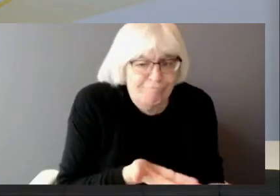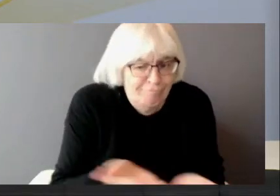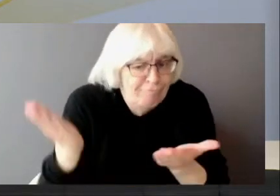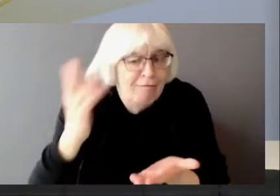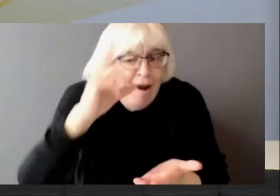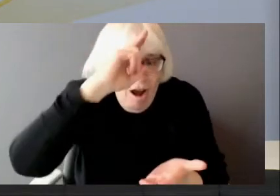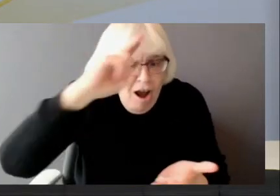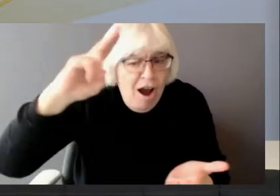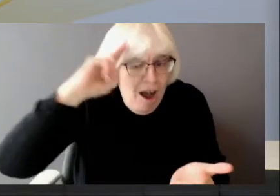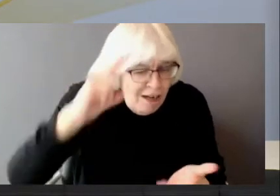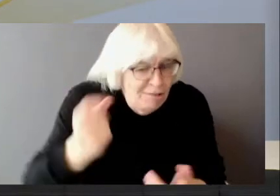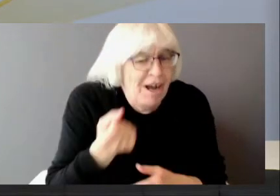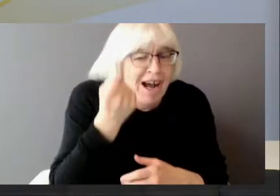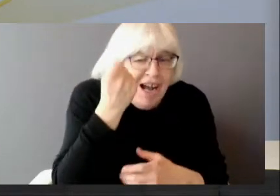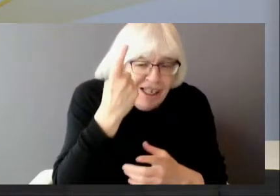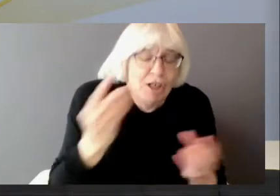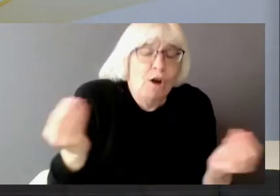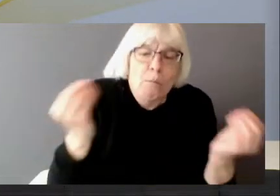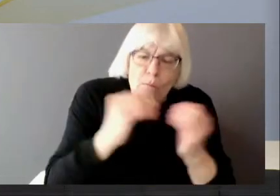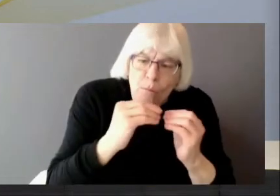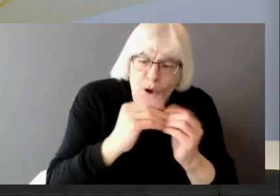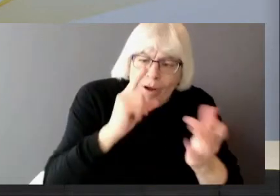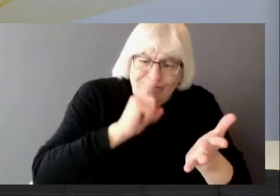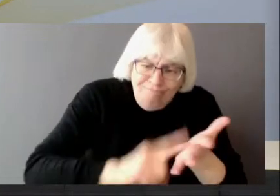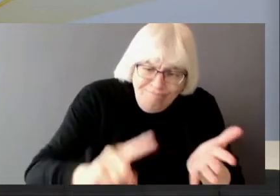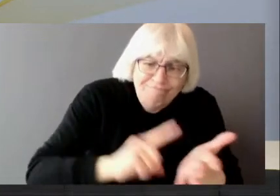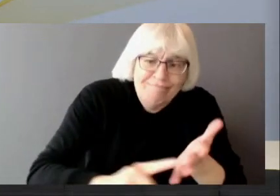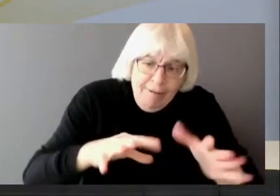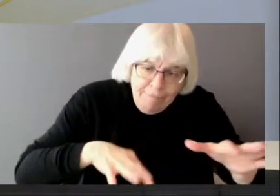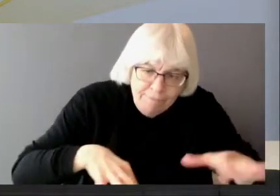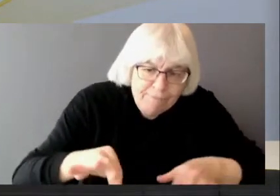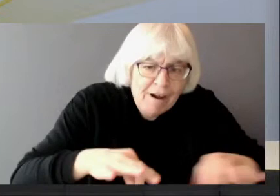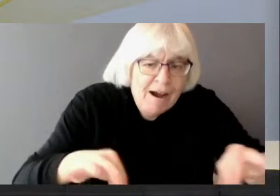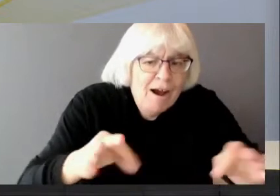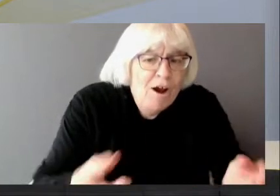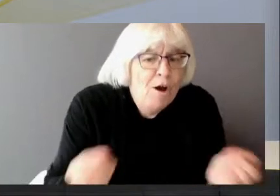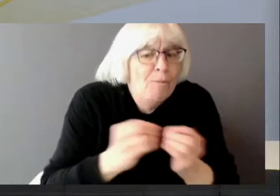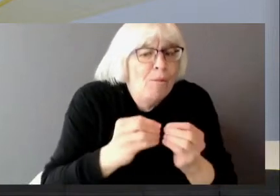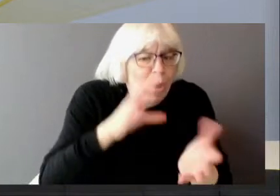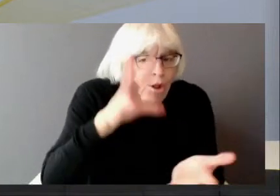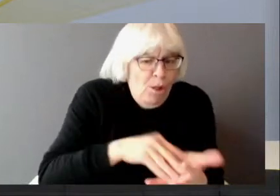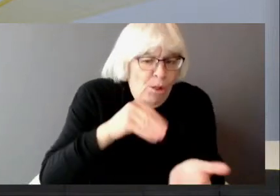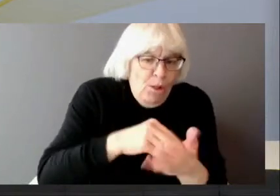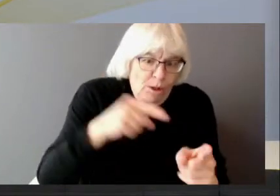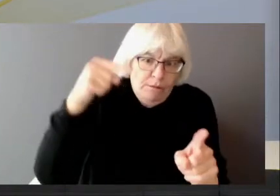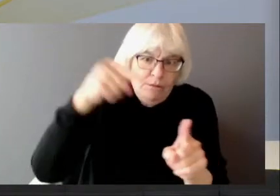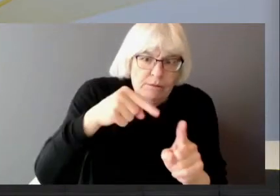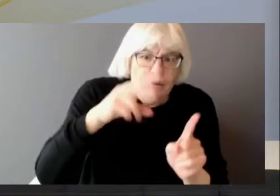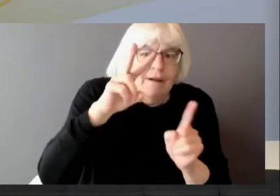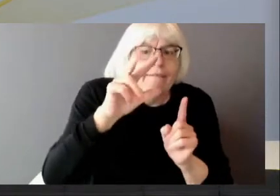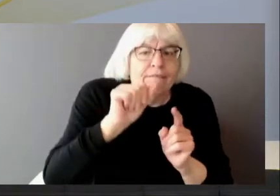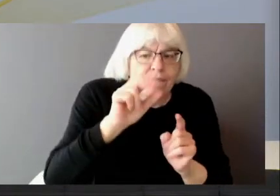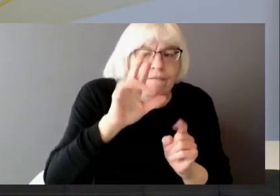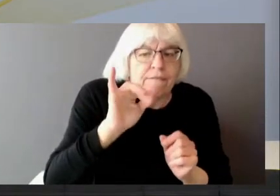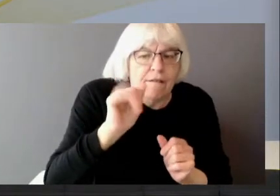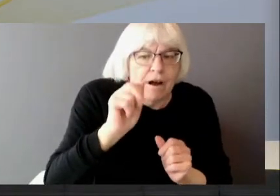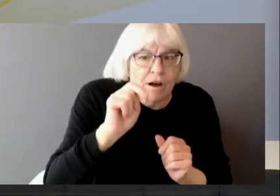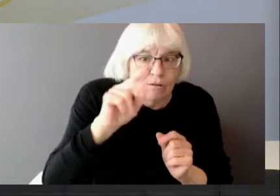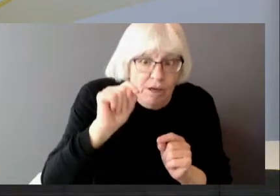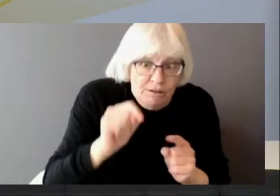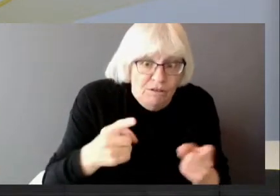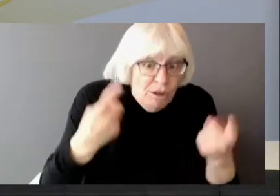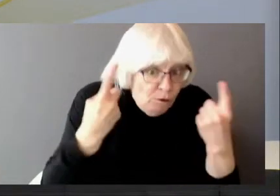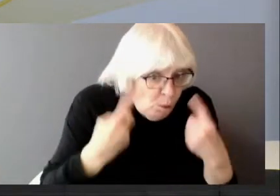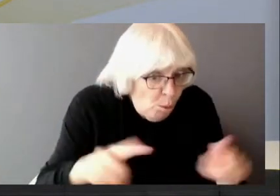determine the impact that some variants have on vaccines. The variants of concern spread in the same way as the